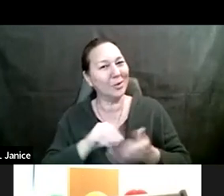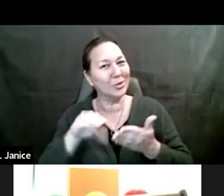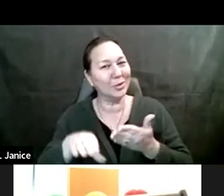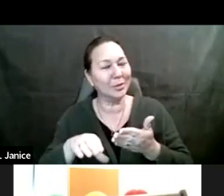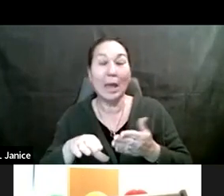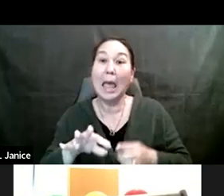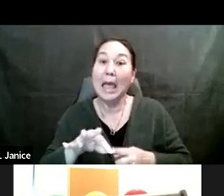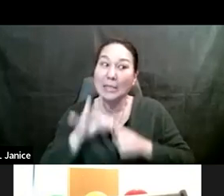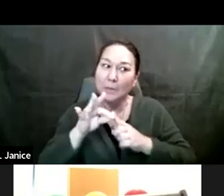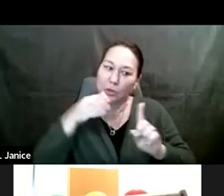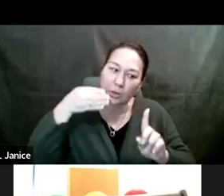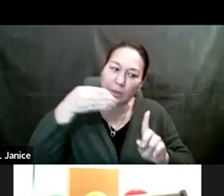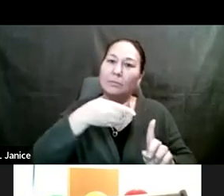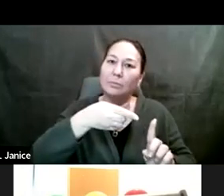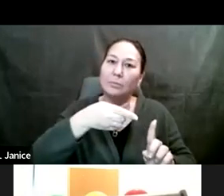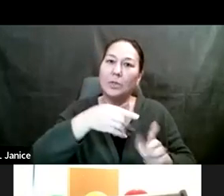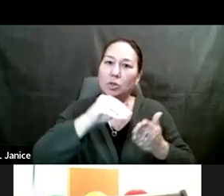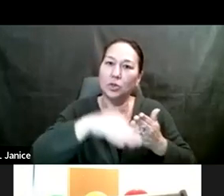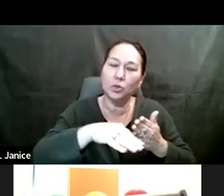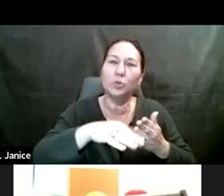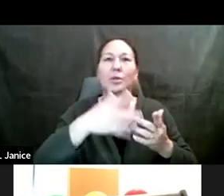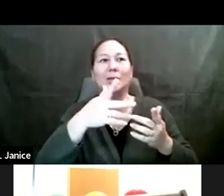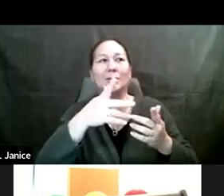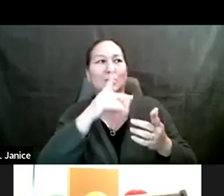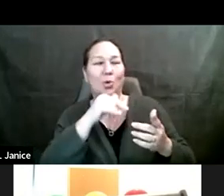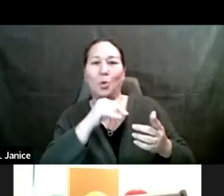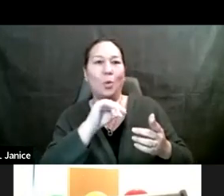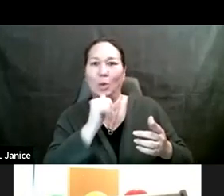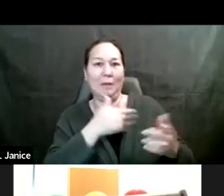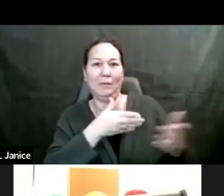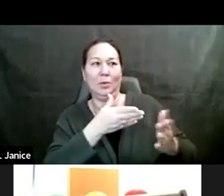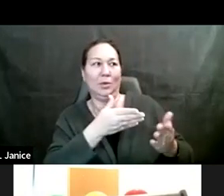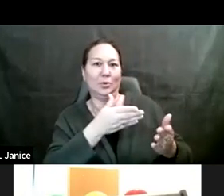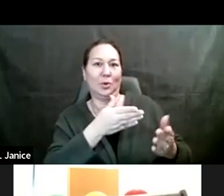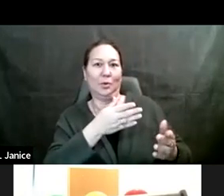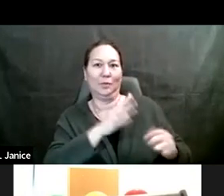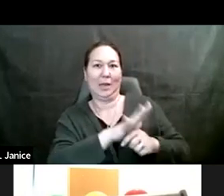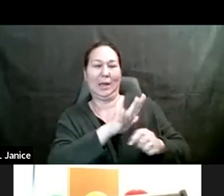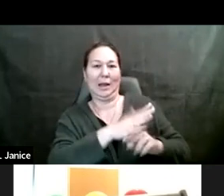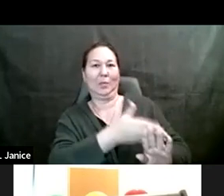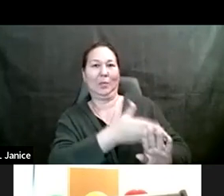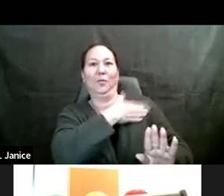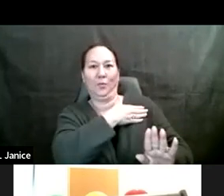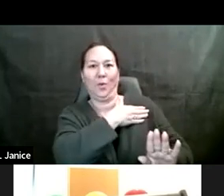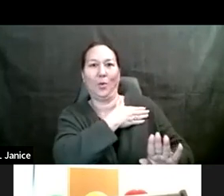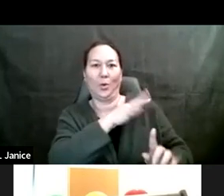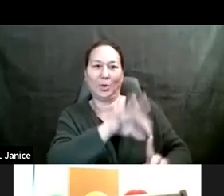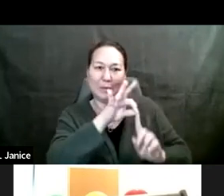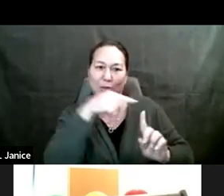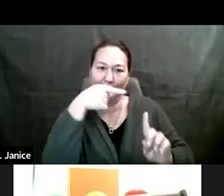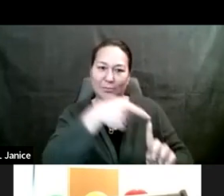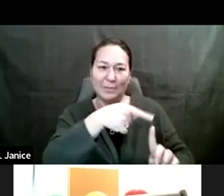who have been underserved in our district our black and brown our special education and our mle students so I respectfully ask for your support tonight